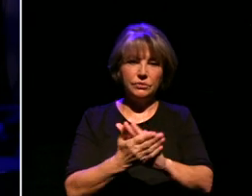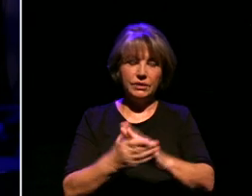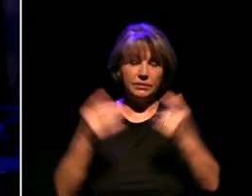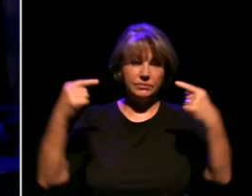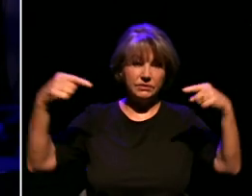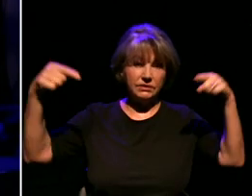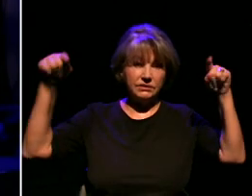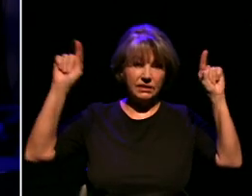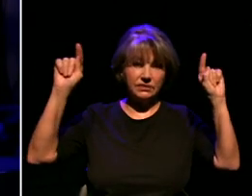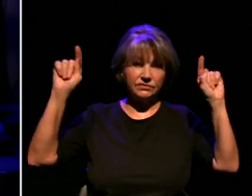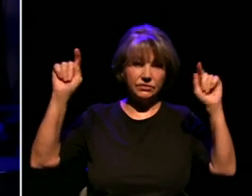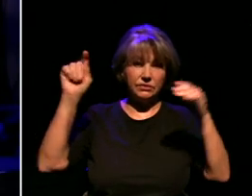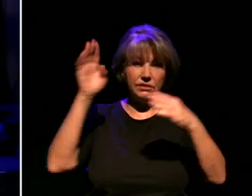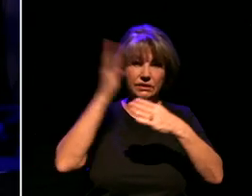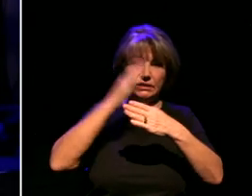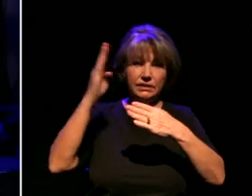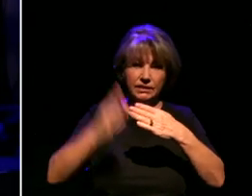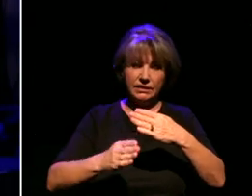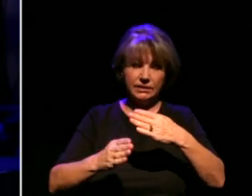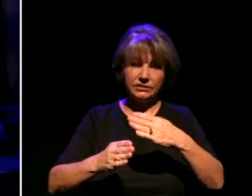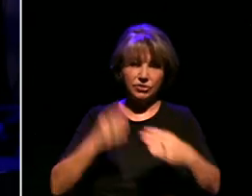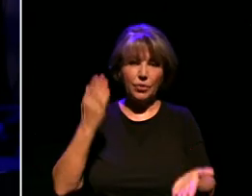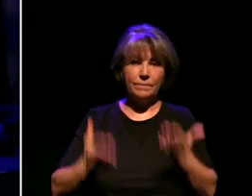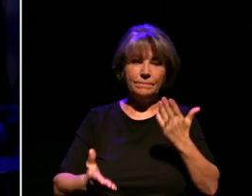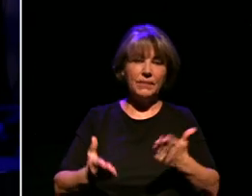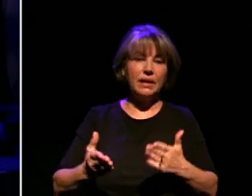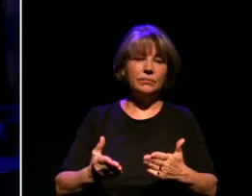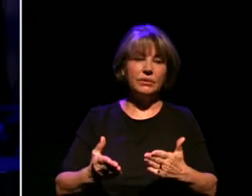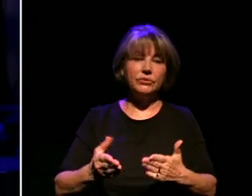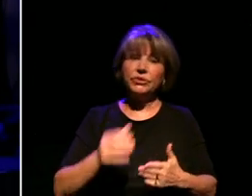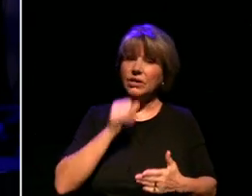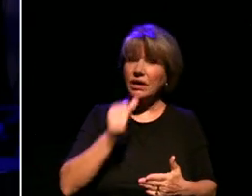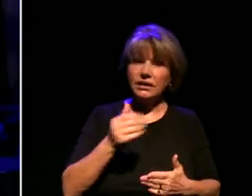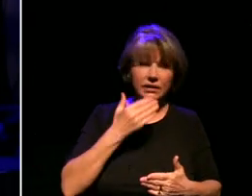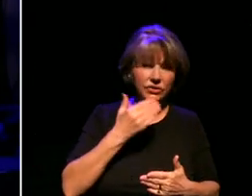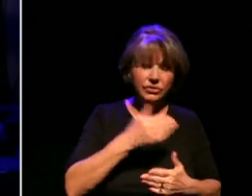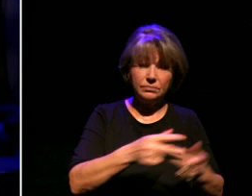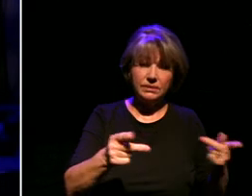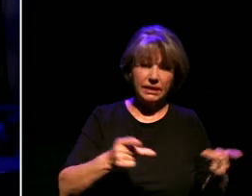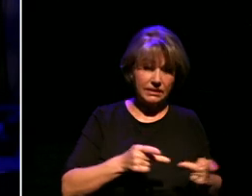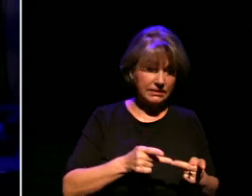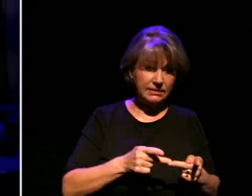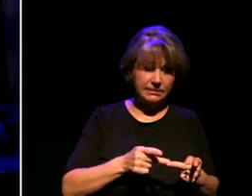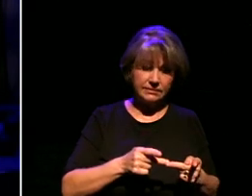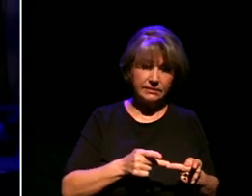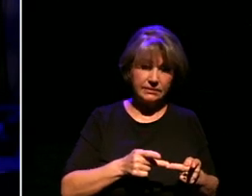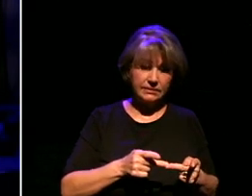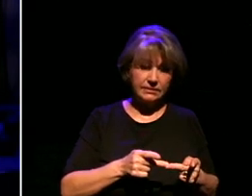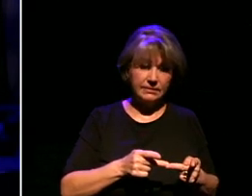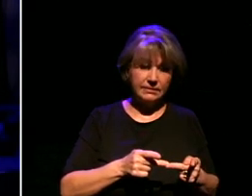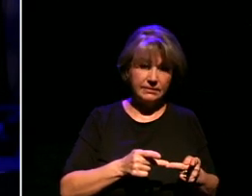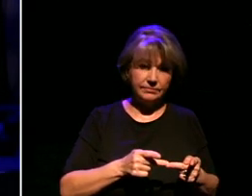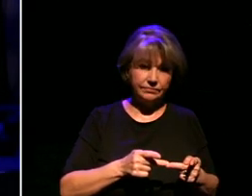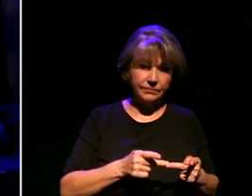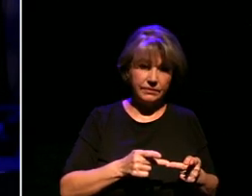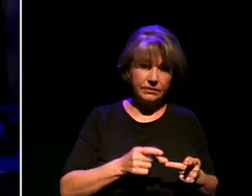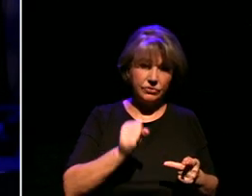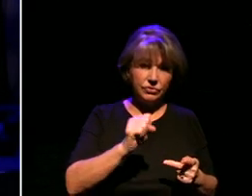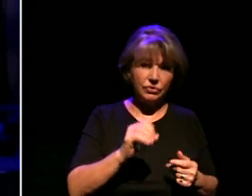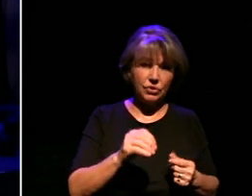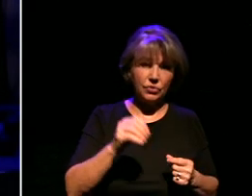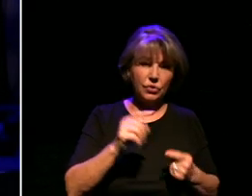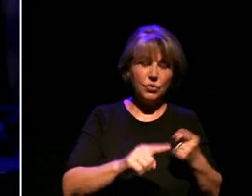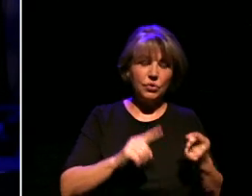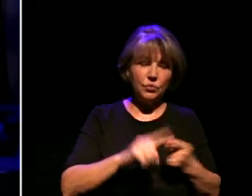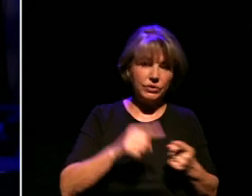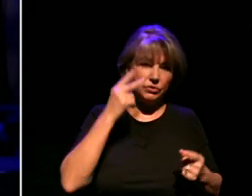destination. And so maybe you're there now. You're not in a good destination. You're not in a good place, as some might say. And so when you look at